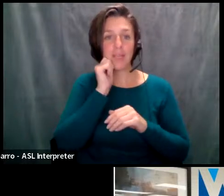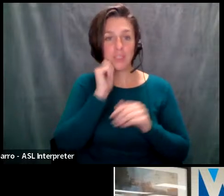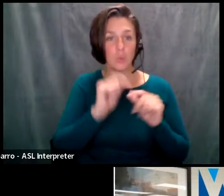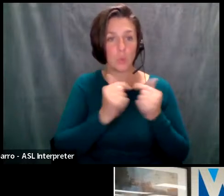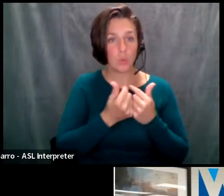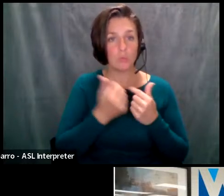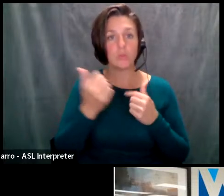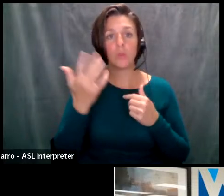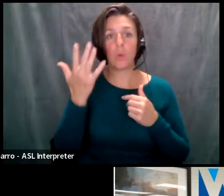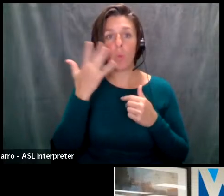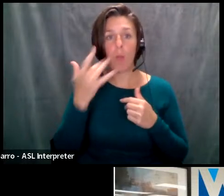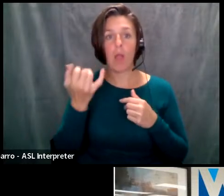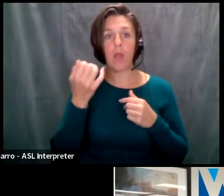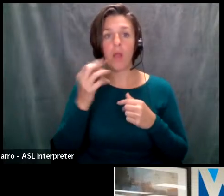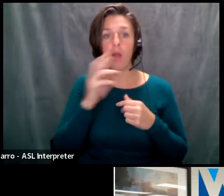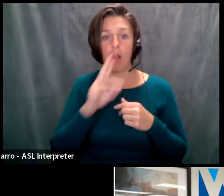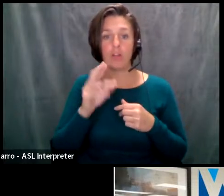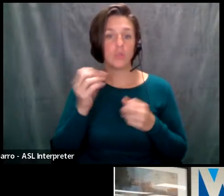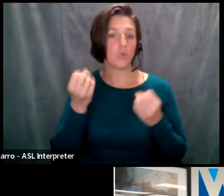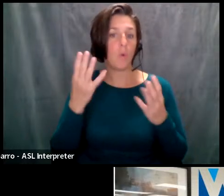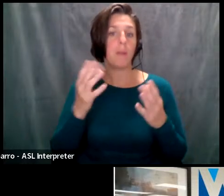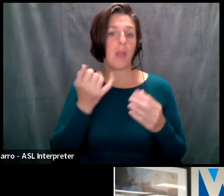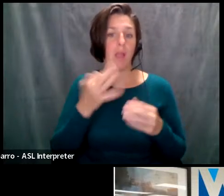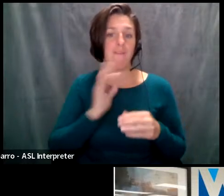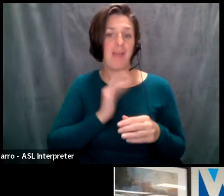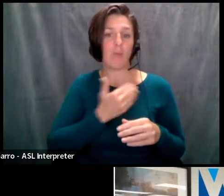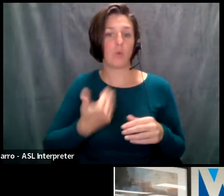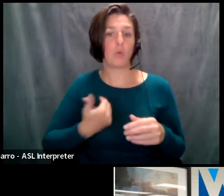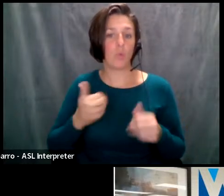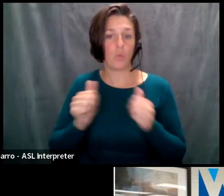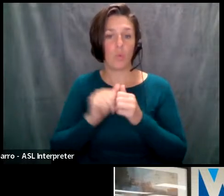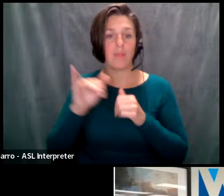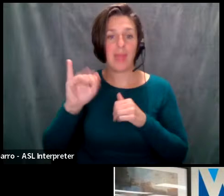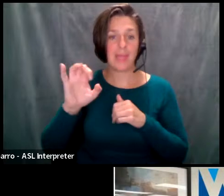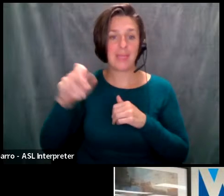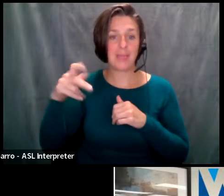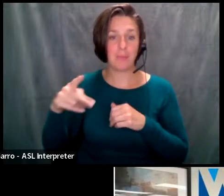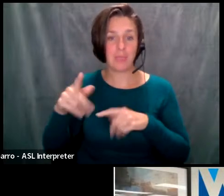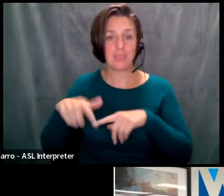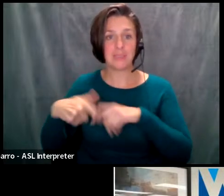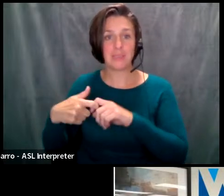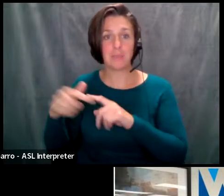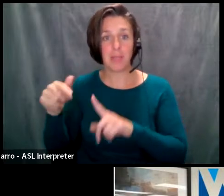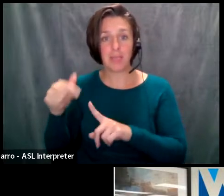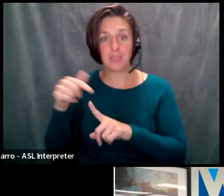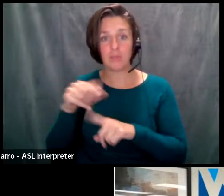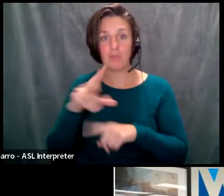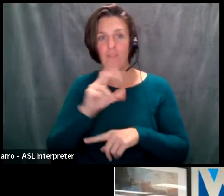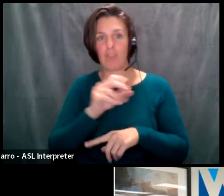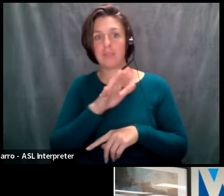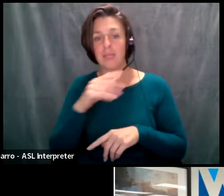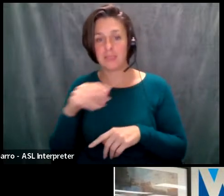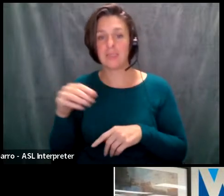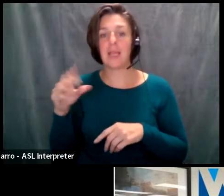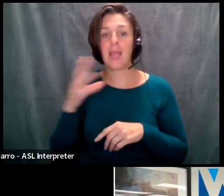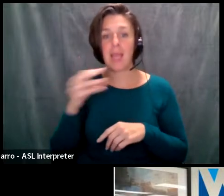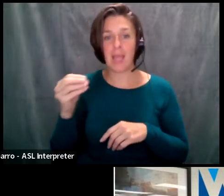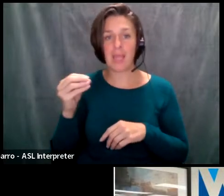are so many of our youth with IEPs suspended? Ms. And Blanco, 30 yes. seconds. Okay.